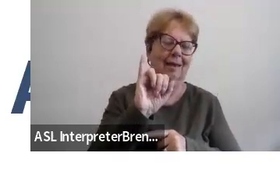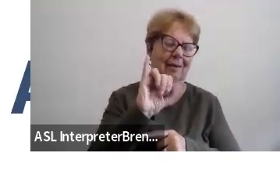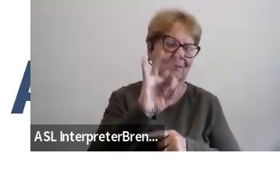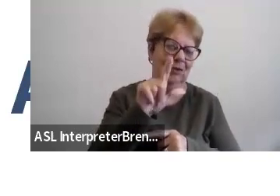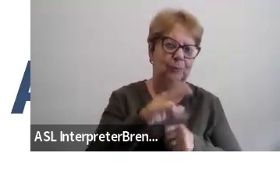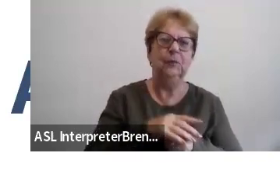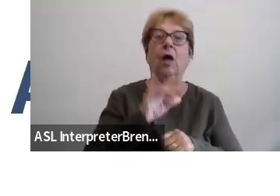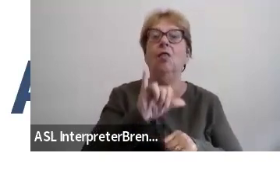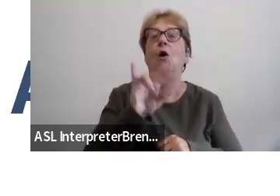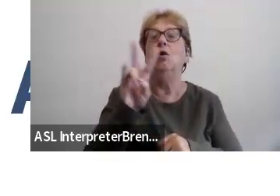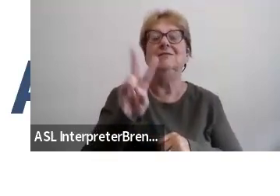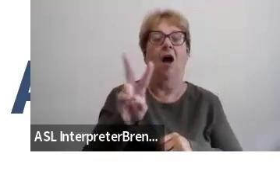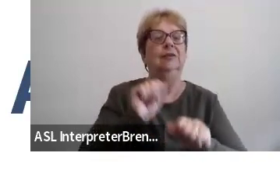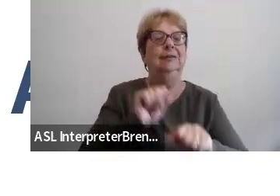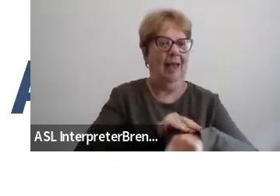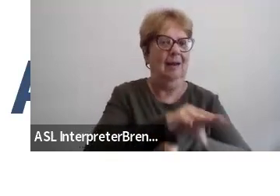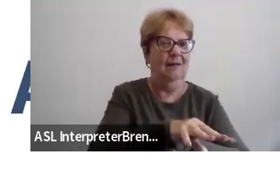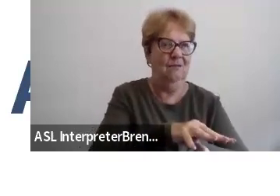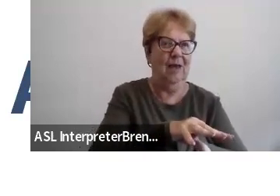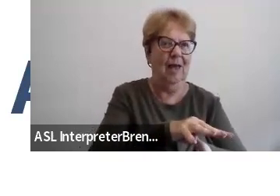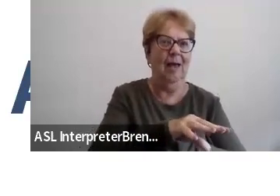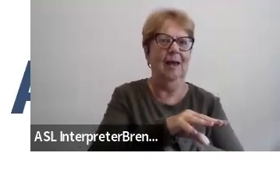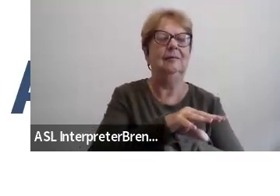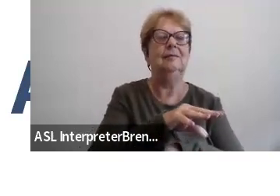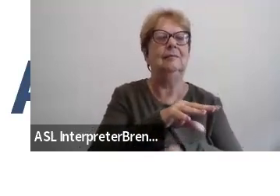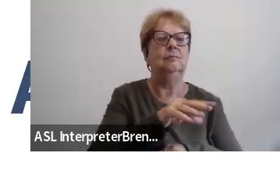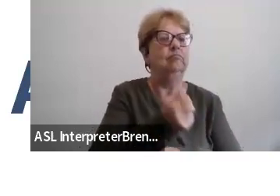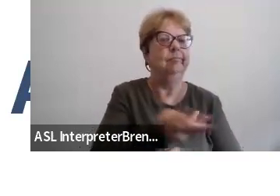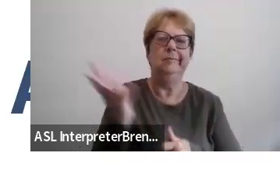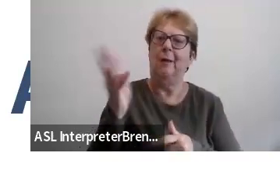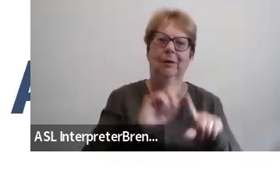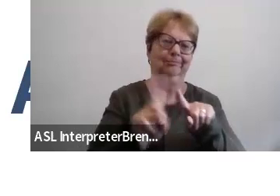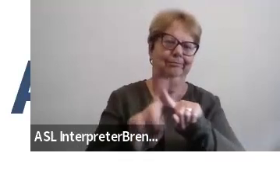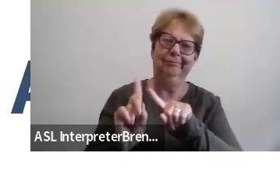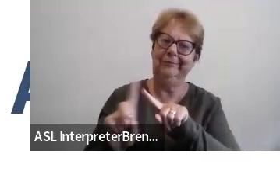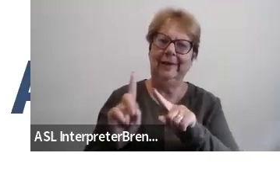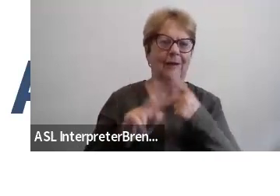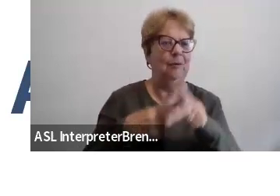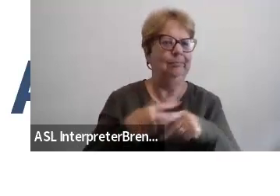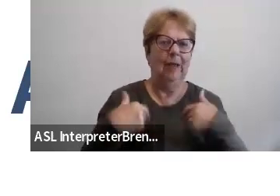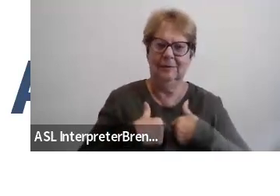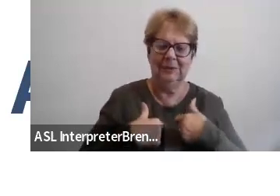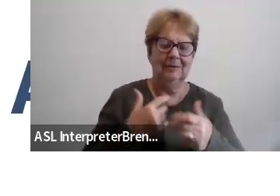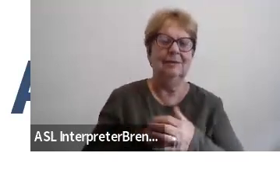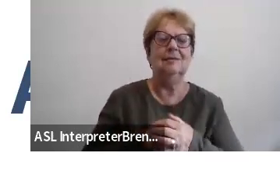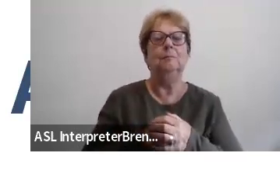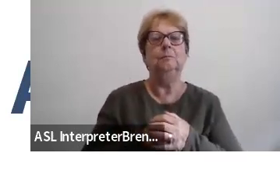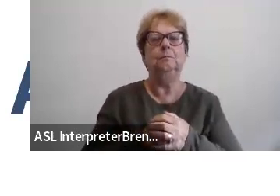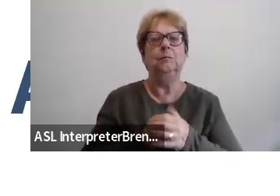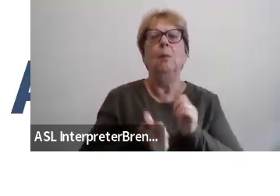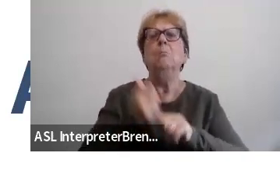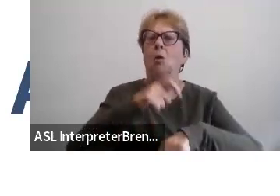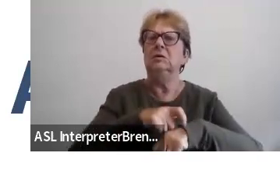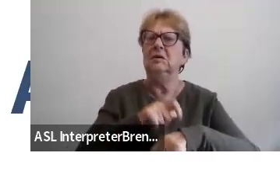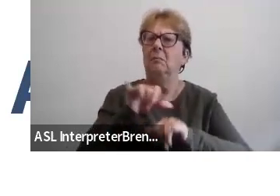can infect influenza A, can infect a number of different species. And usually it stays within